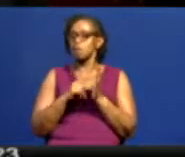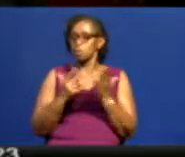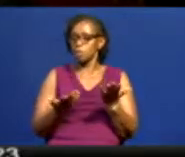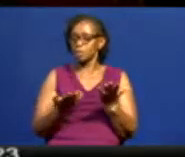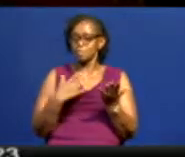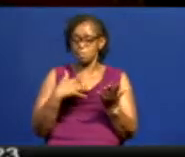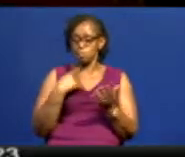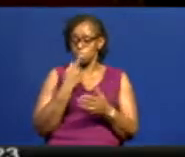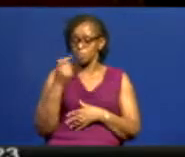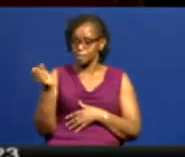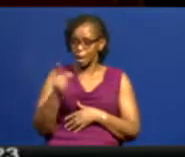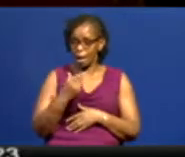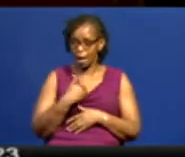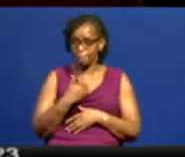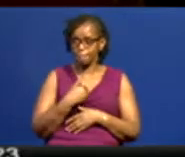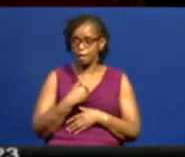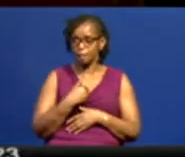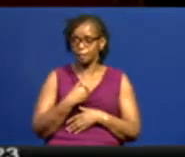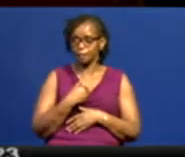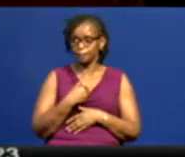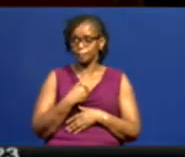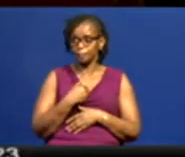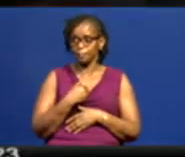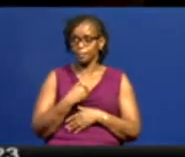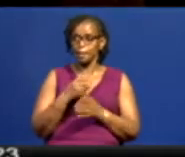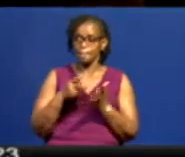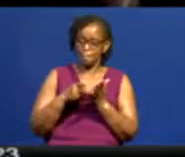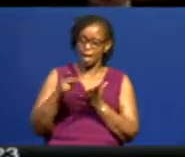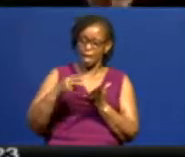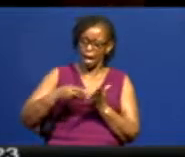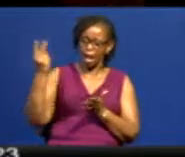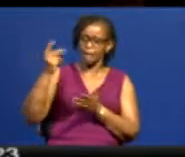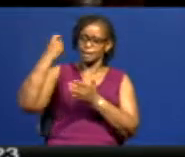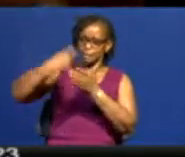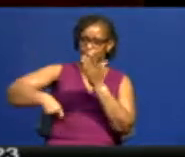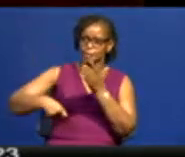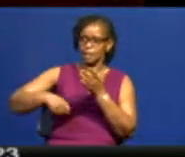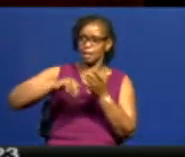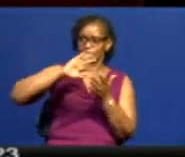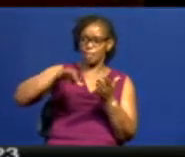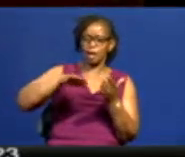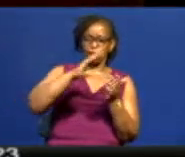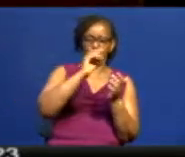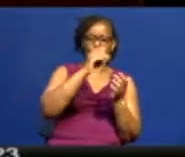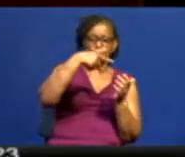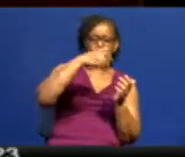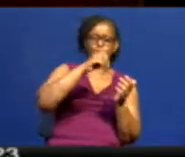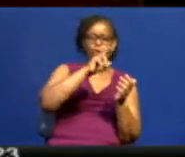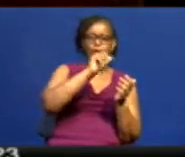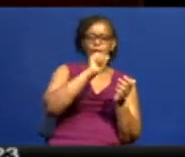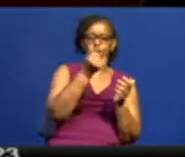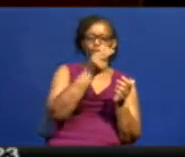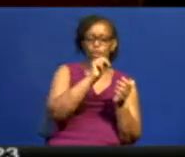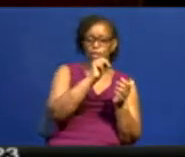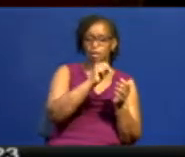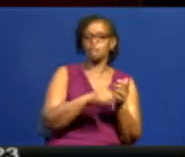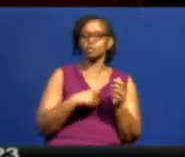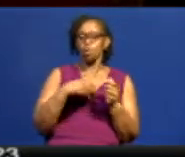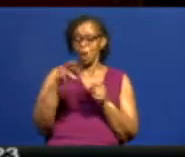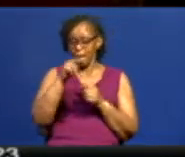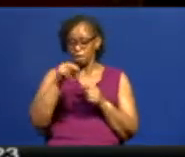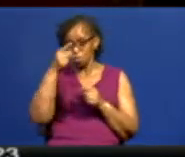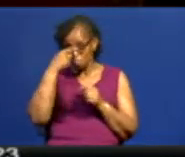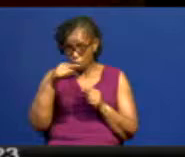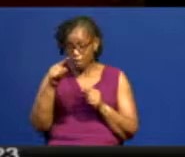people therefore end up paying higher taxes than corporations. So this national policy now seeks